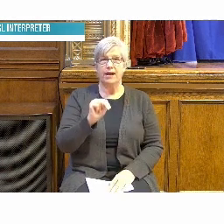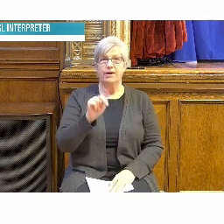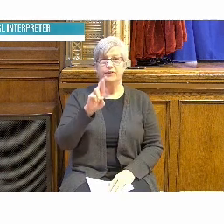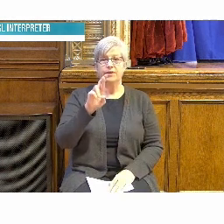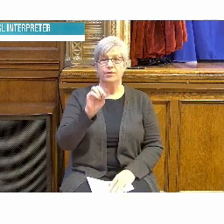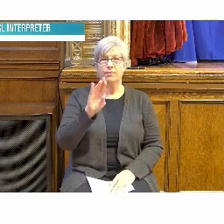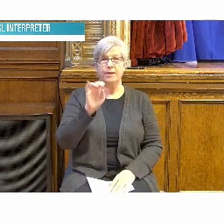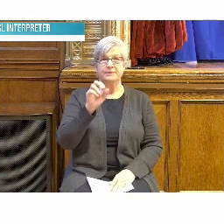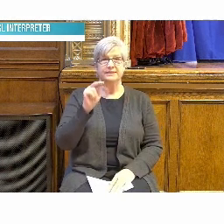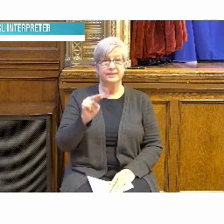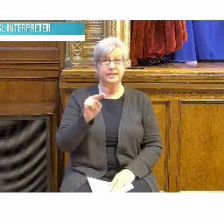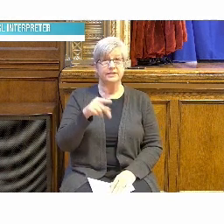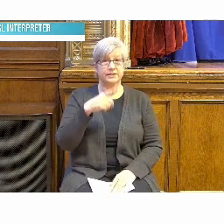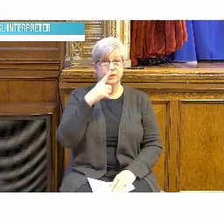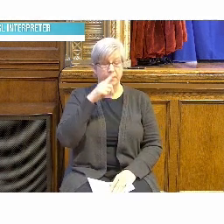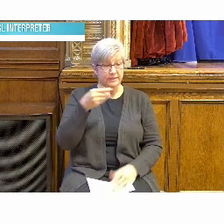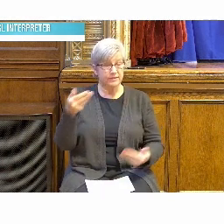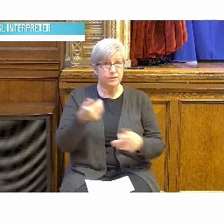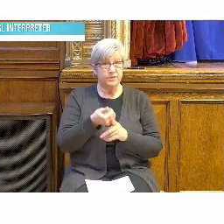want to introduce yourself.